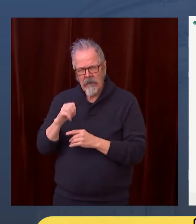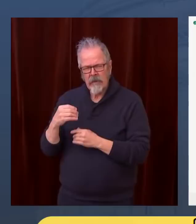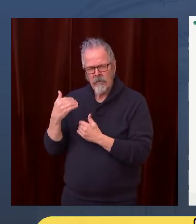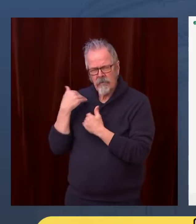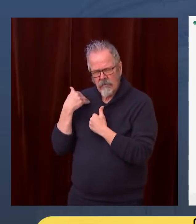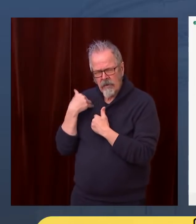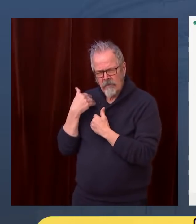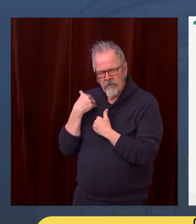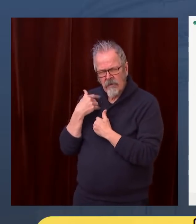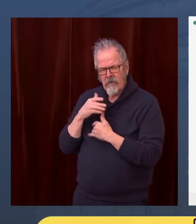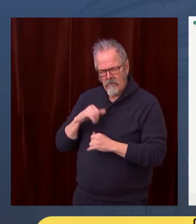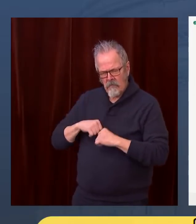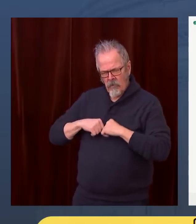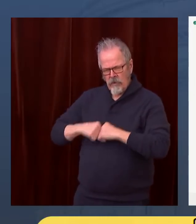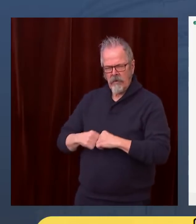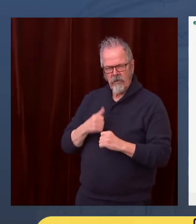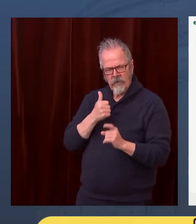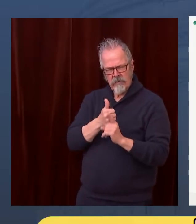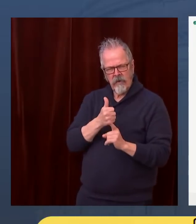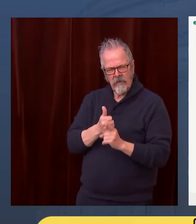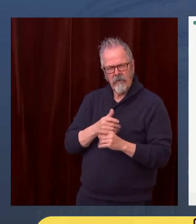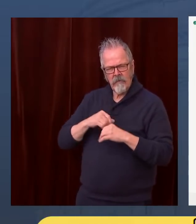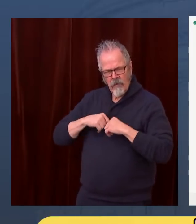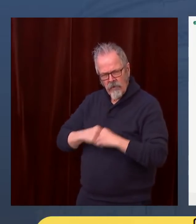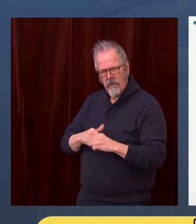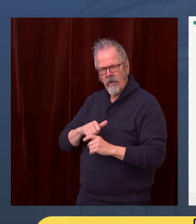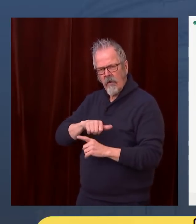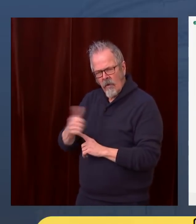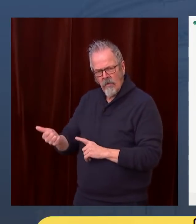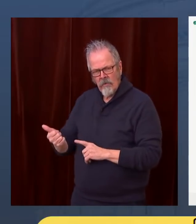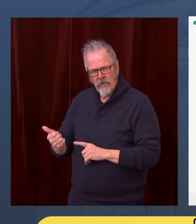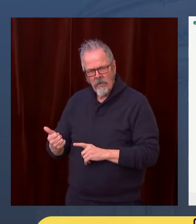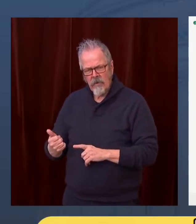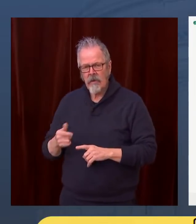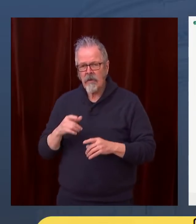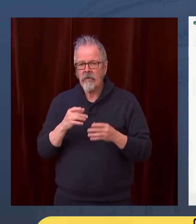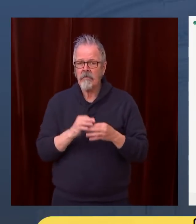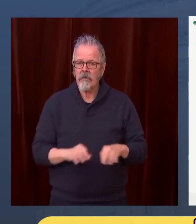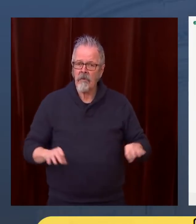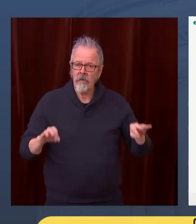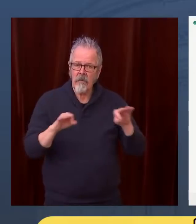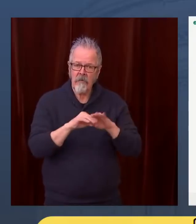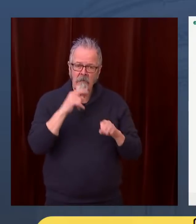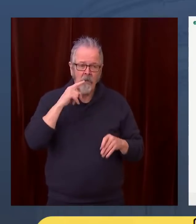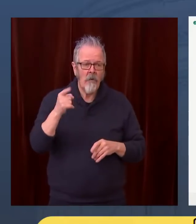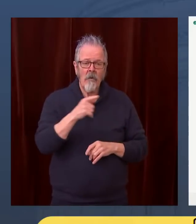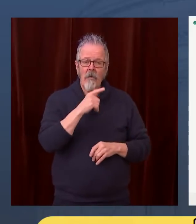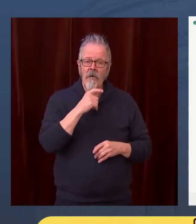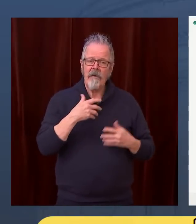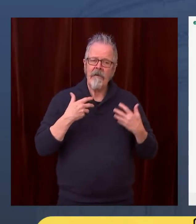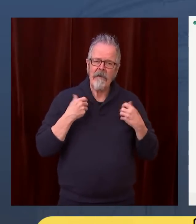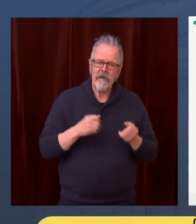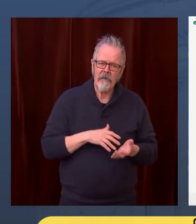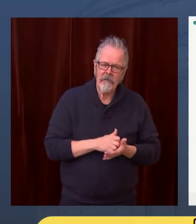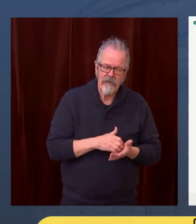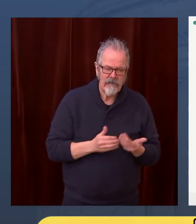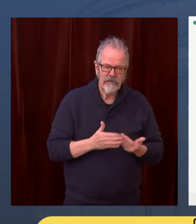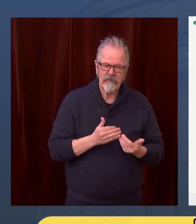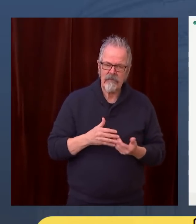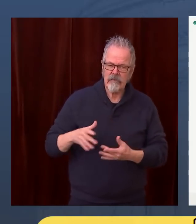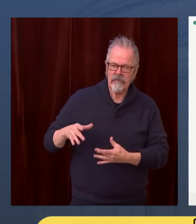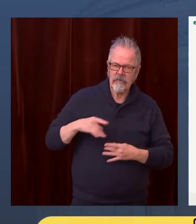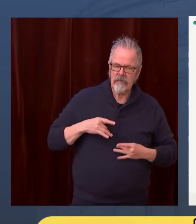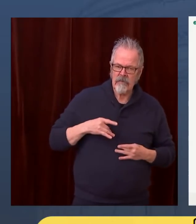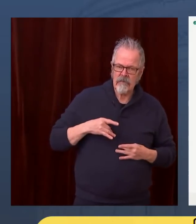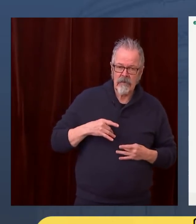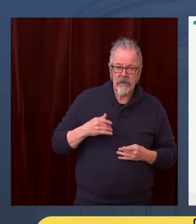you. This is particularly important for those who have chronic health conditions. Somebody who is on cancer treatment or